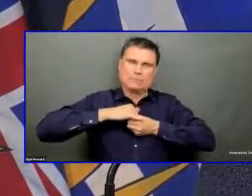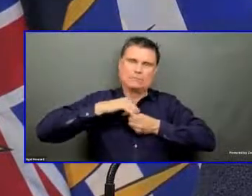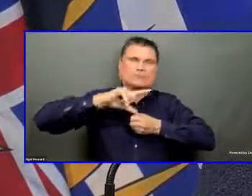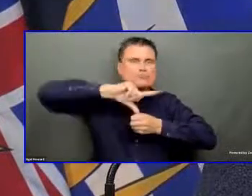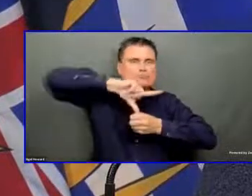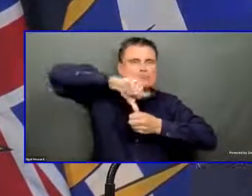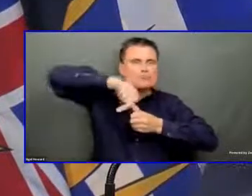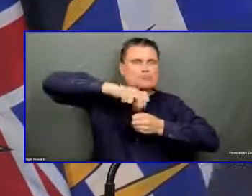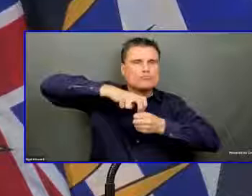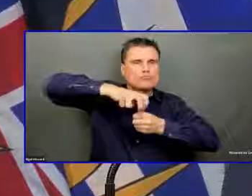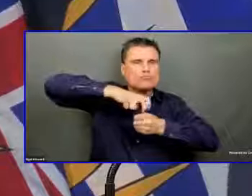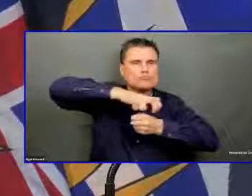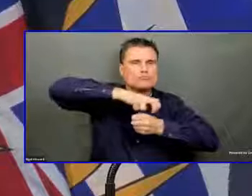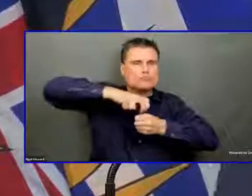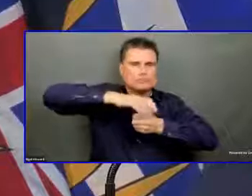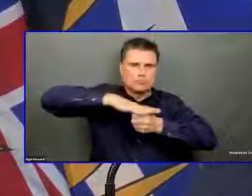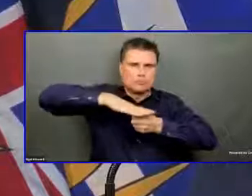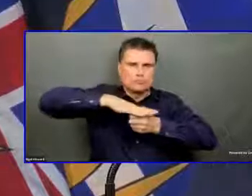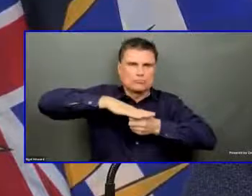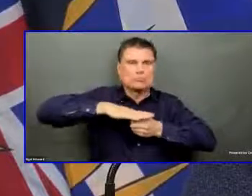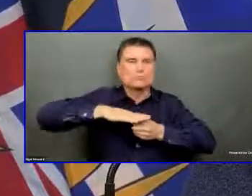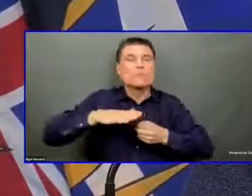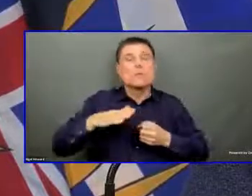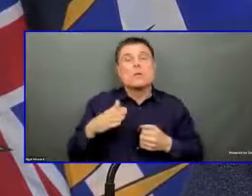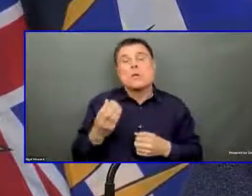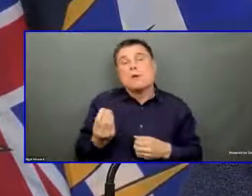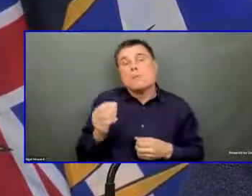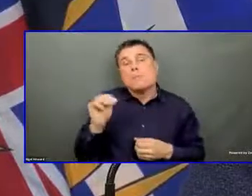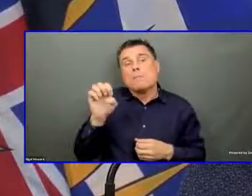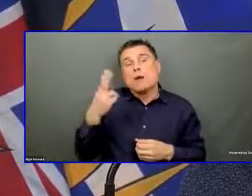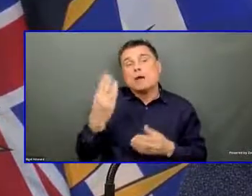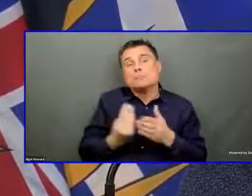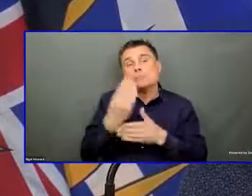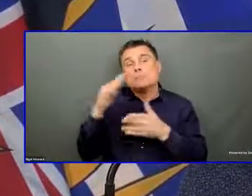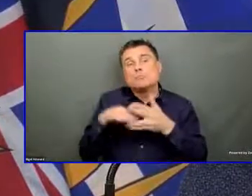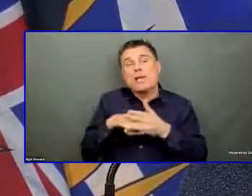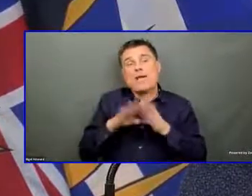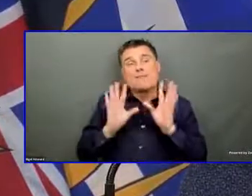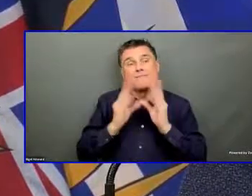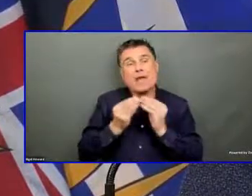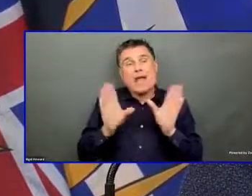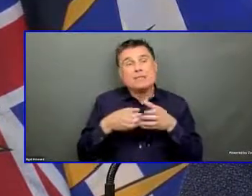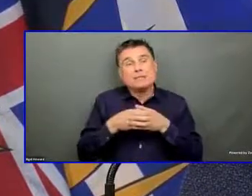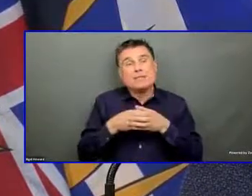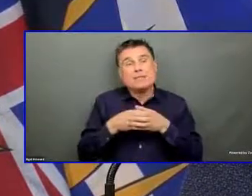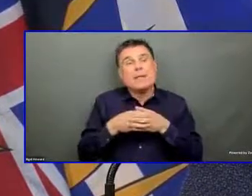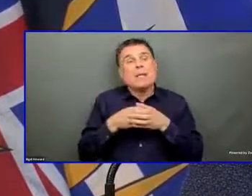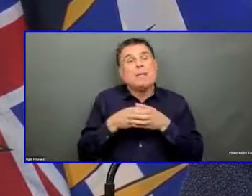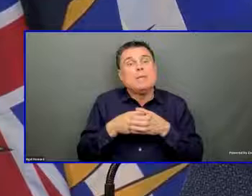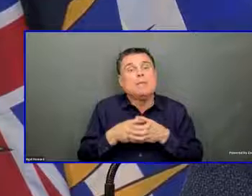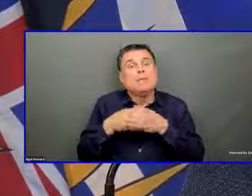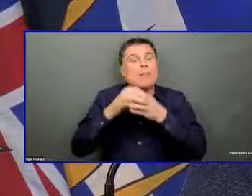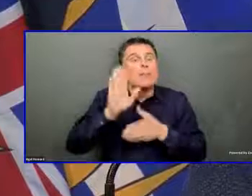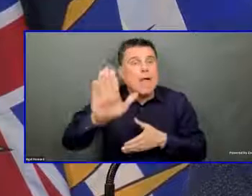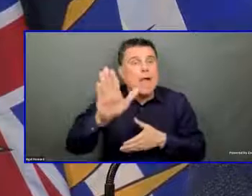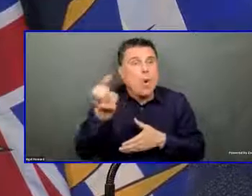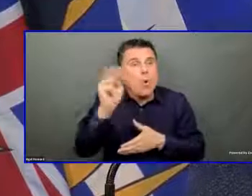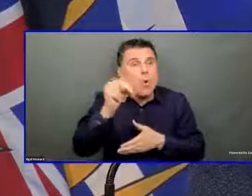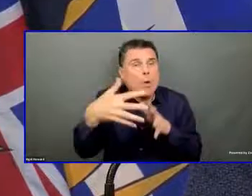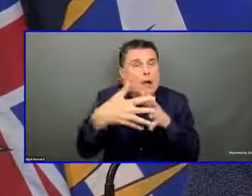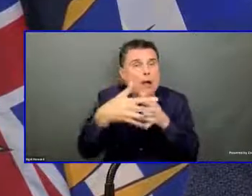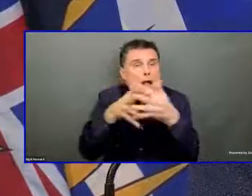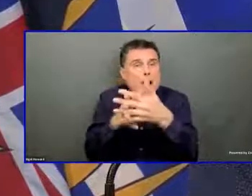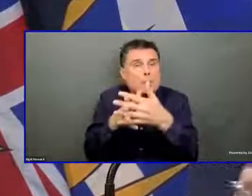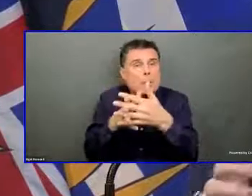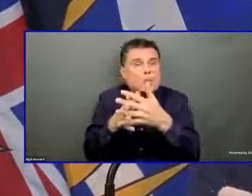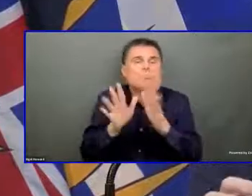a family and you're going to your cabin and you're self-contained, that's okay. But we really need to stick